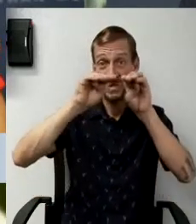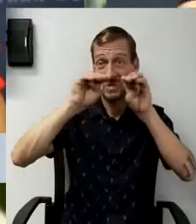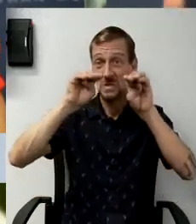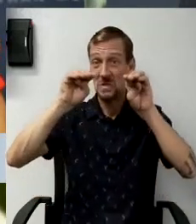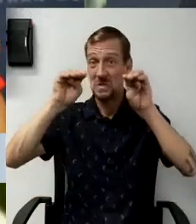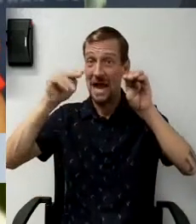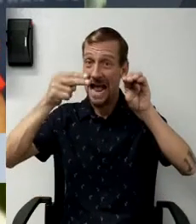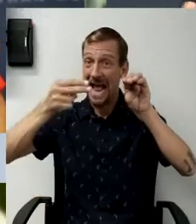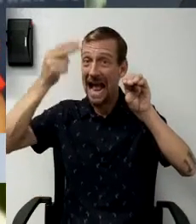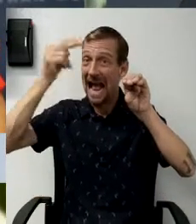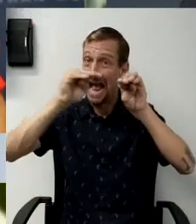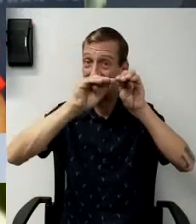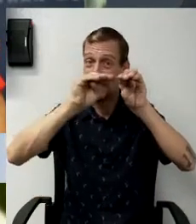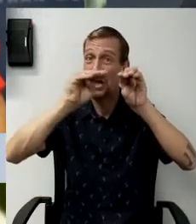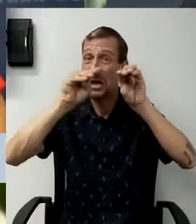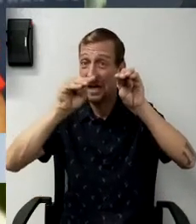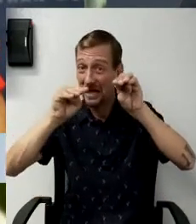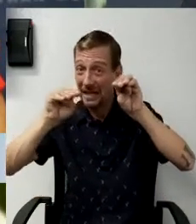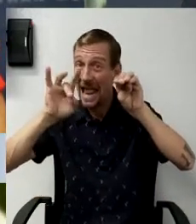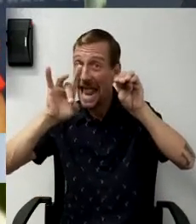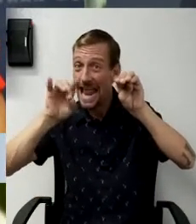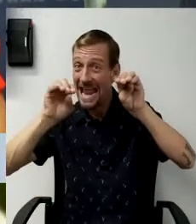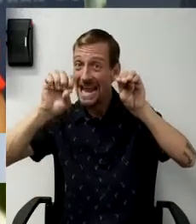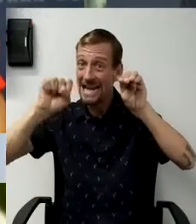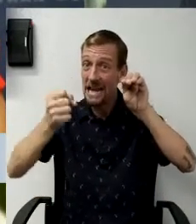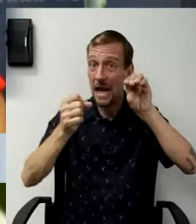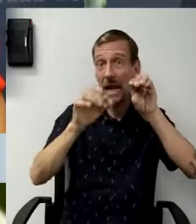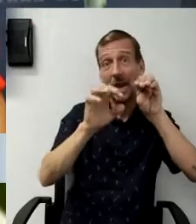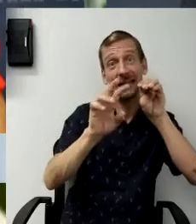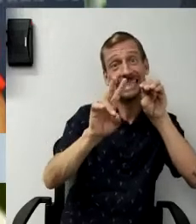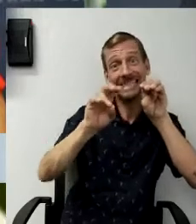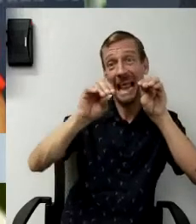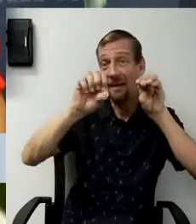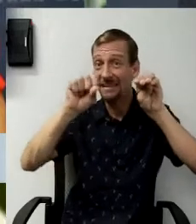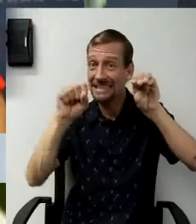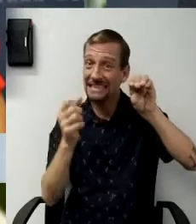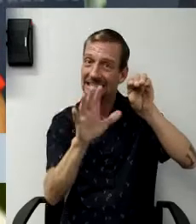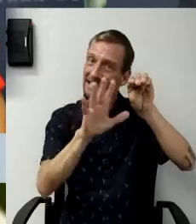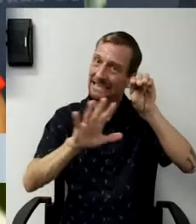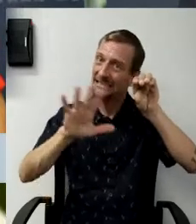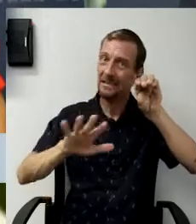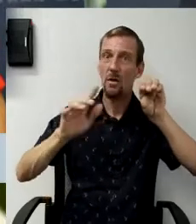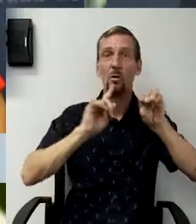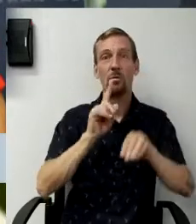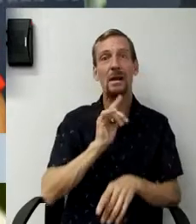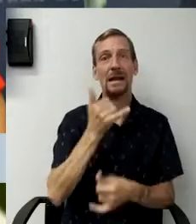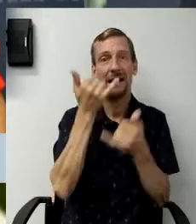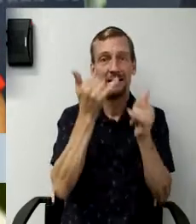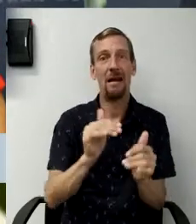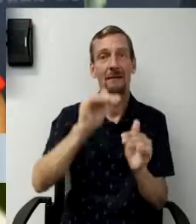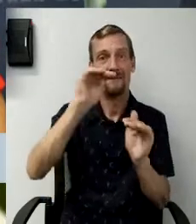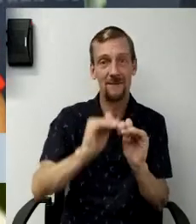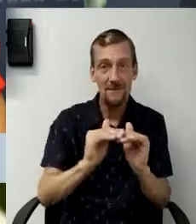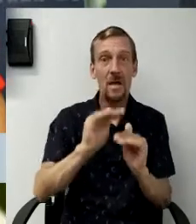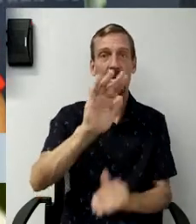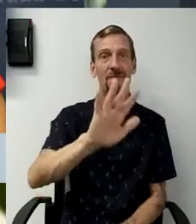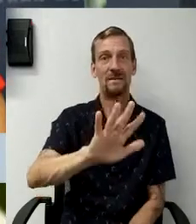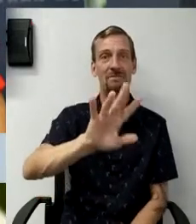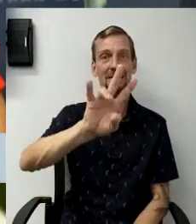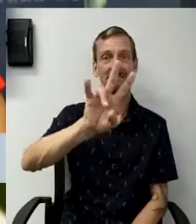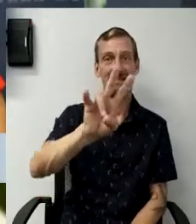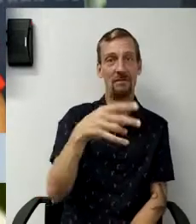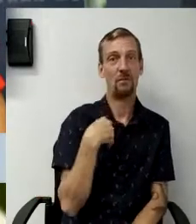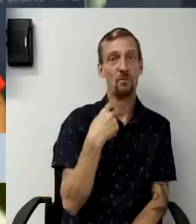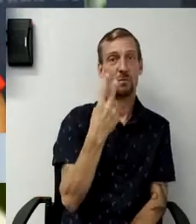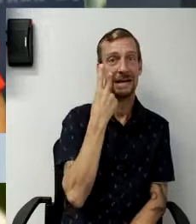level. We did see it kind of drop down into the 80s and then the mid 70s, but literally 57 cases is the lowest number of cases that